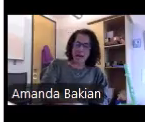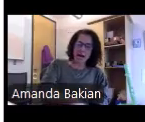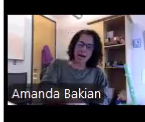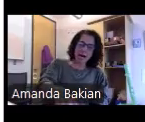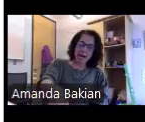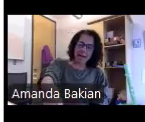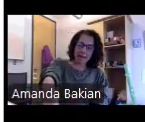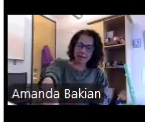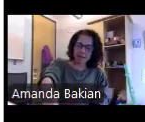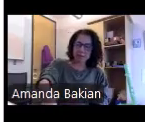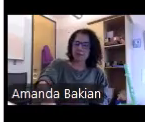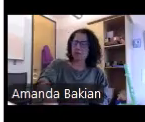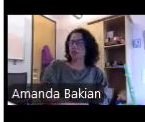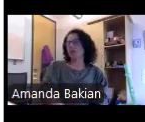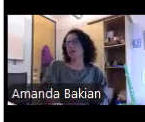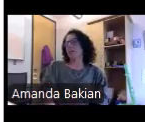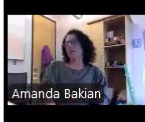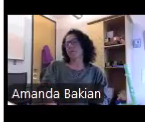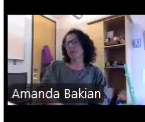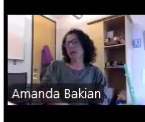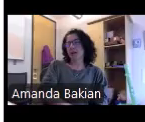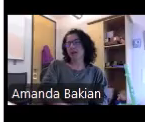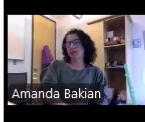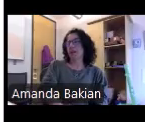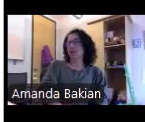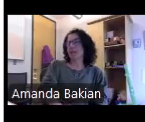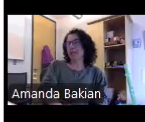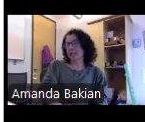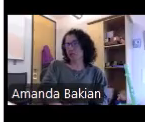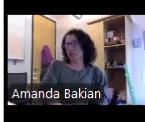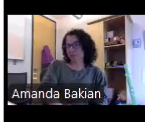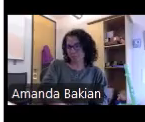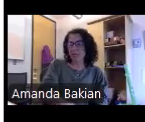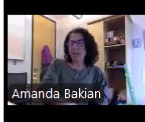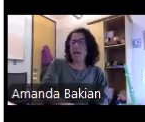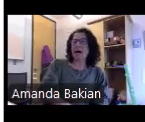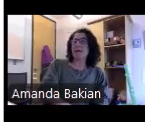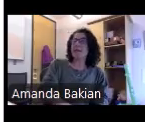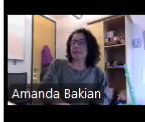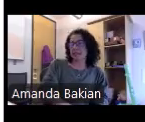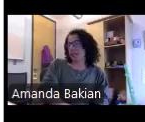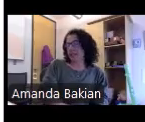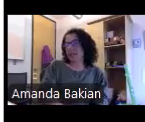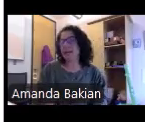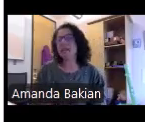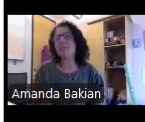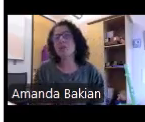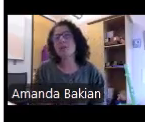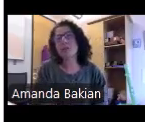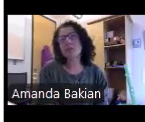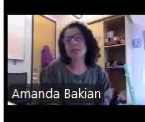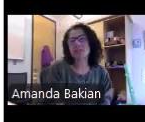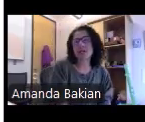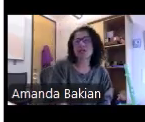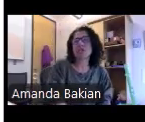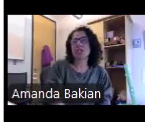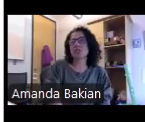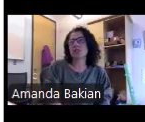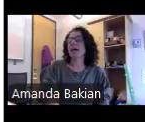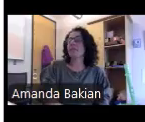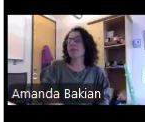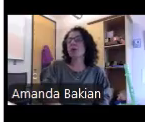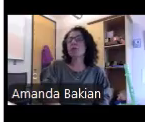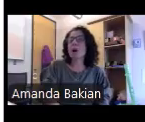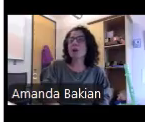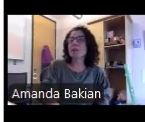autism, and that, such as Fragile X syndrome. And that, again, that percentage has not